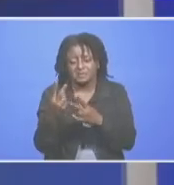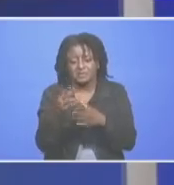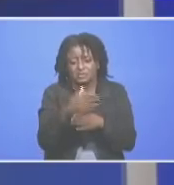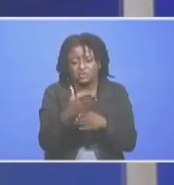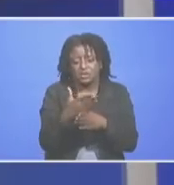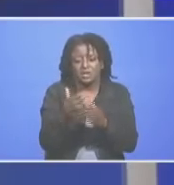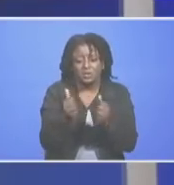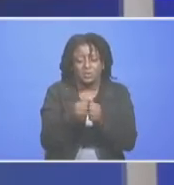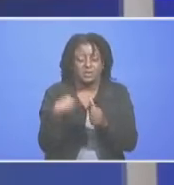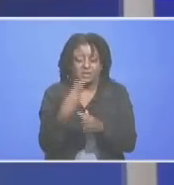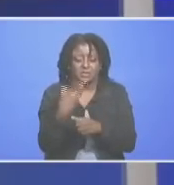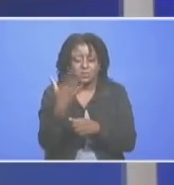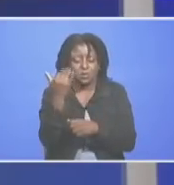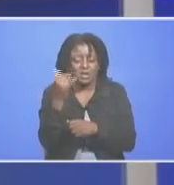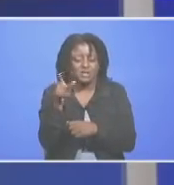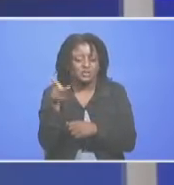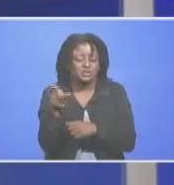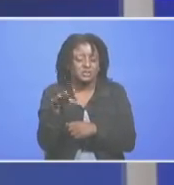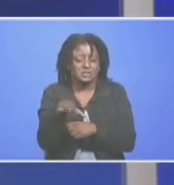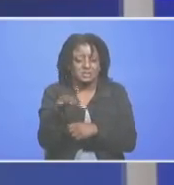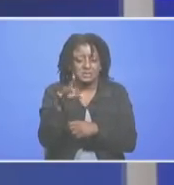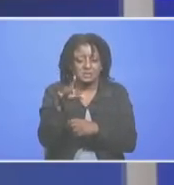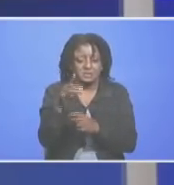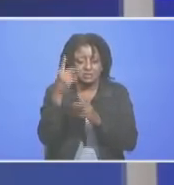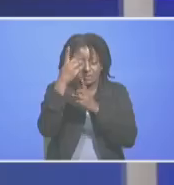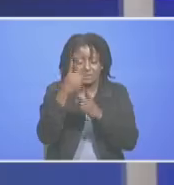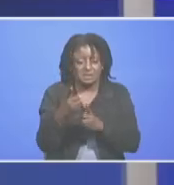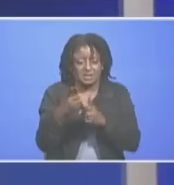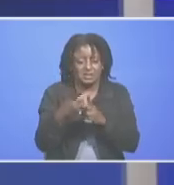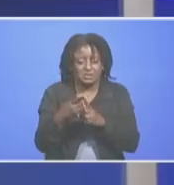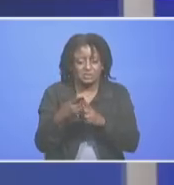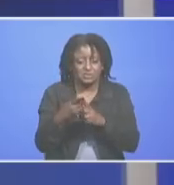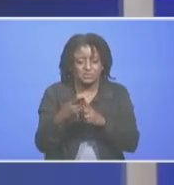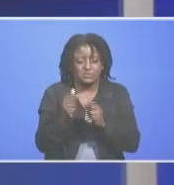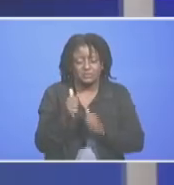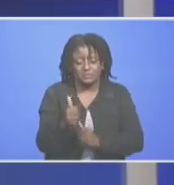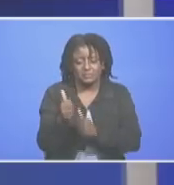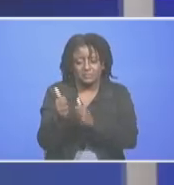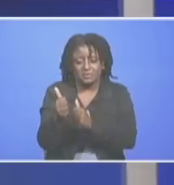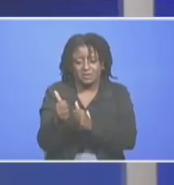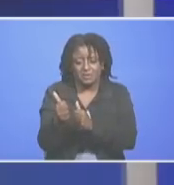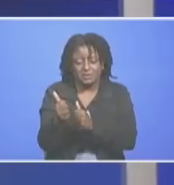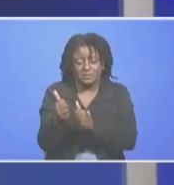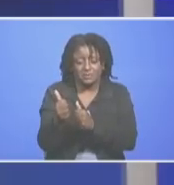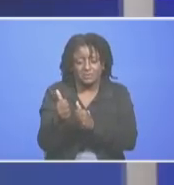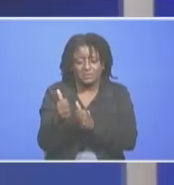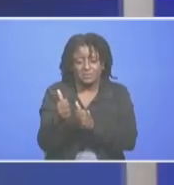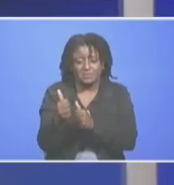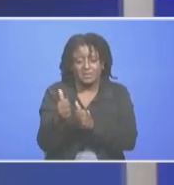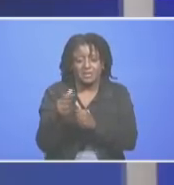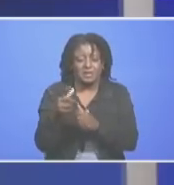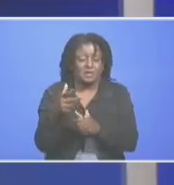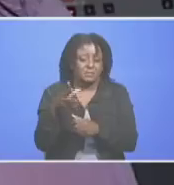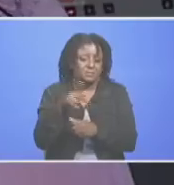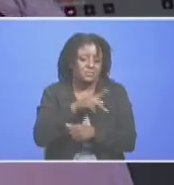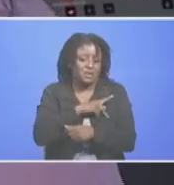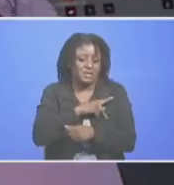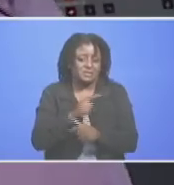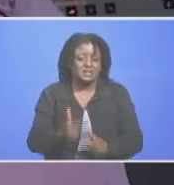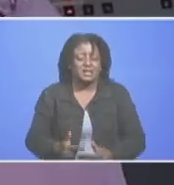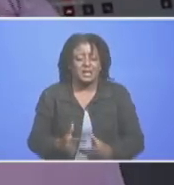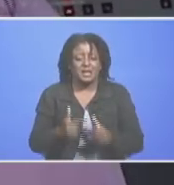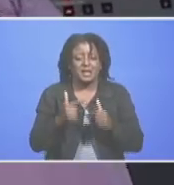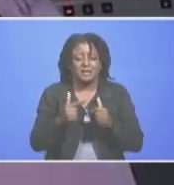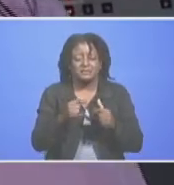us reasons why she decided to retrace the footsteps of Pratt's life's journey. It's exposure,